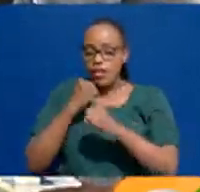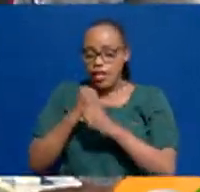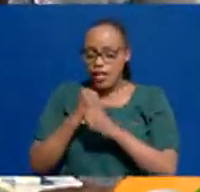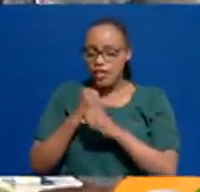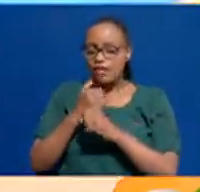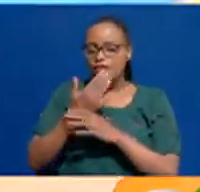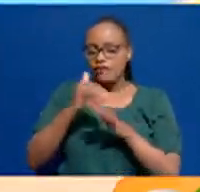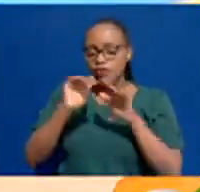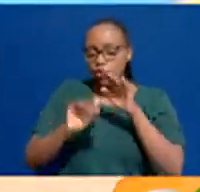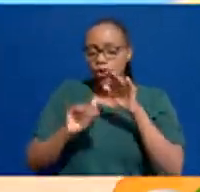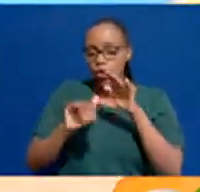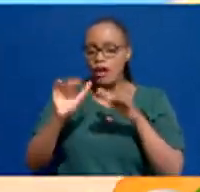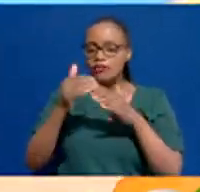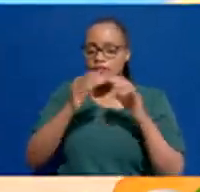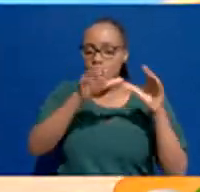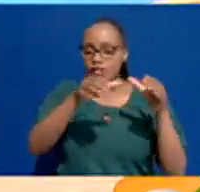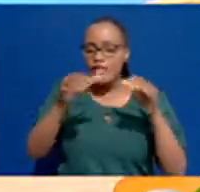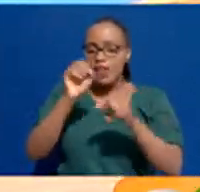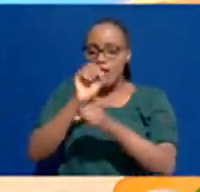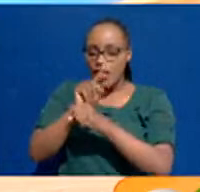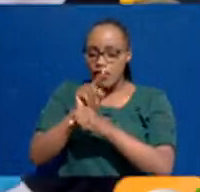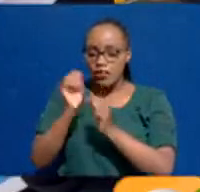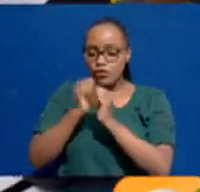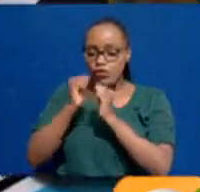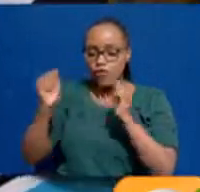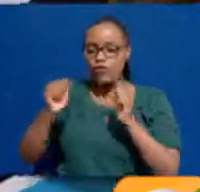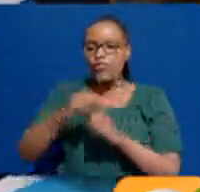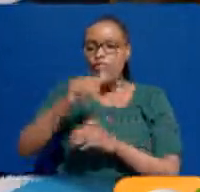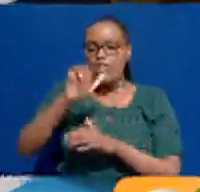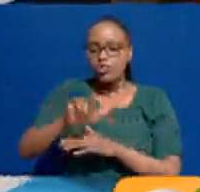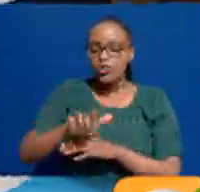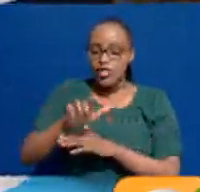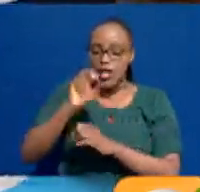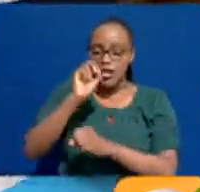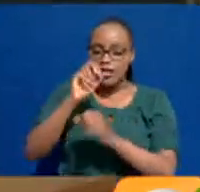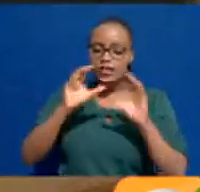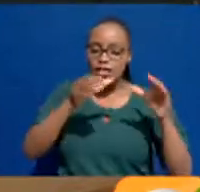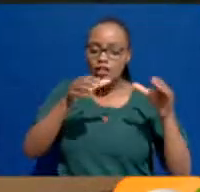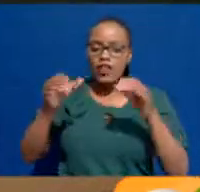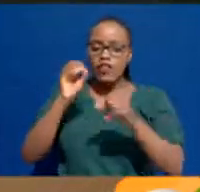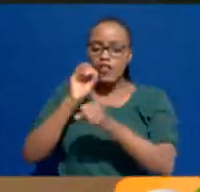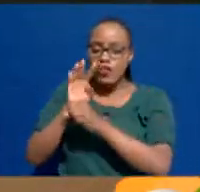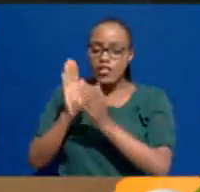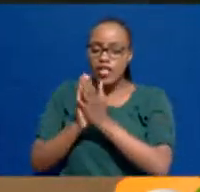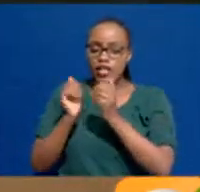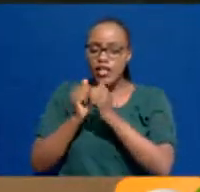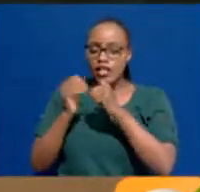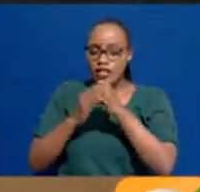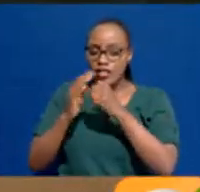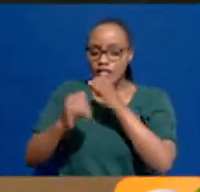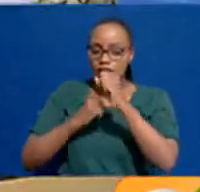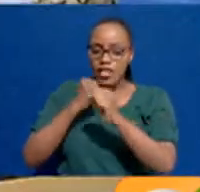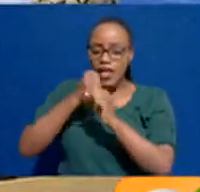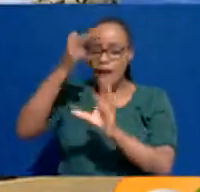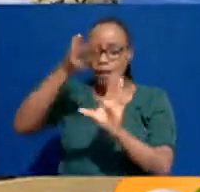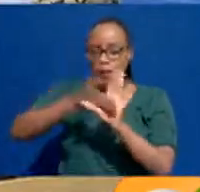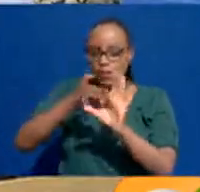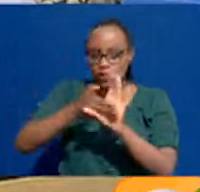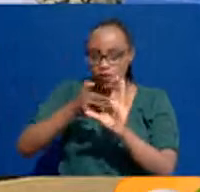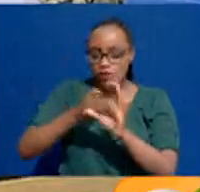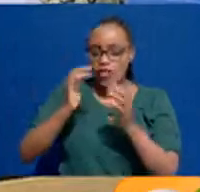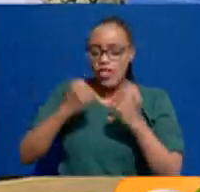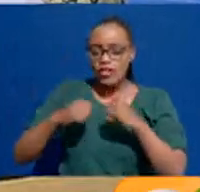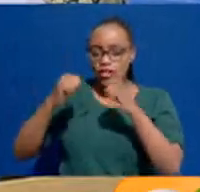elementary category, 11 to 15 years in the junior category, and 14 to 19 years participants in the